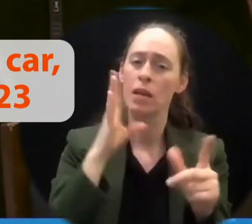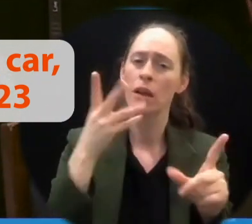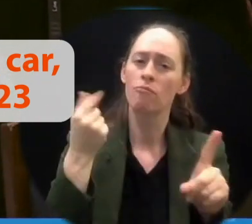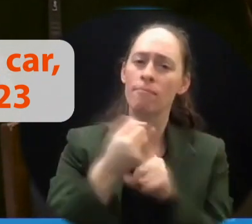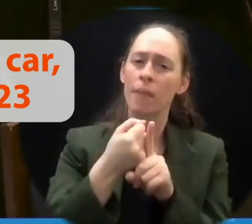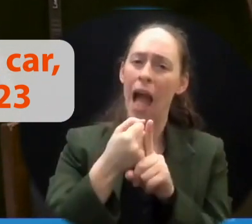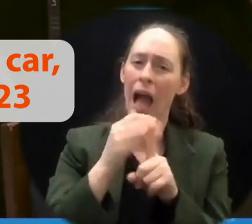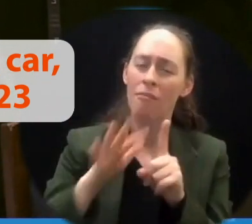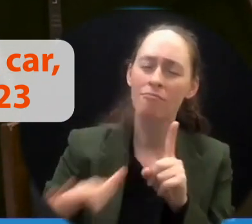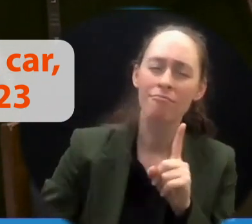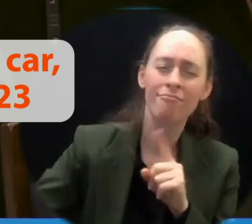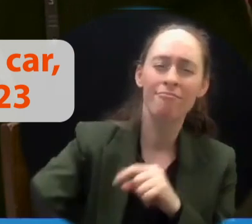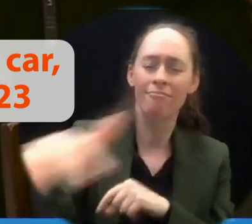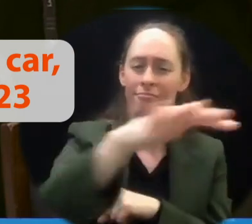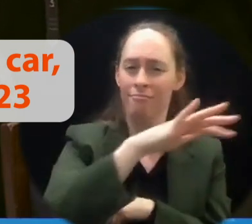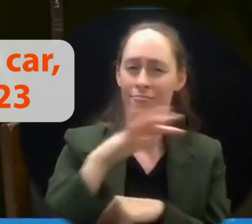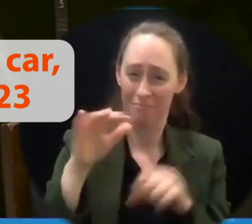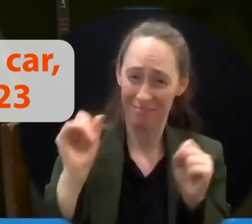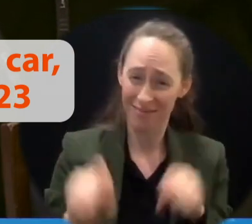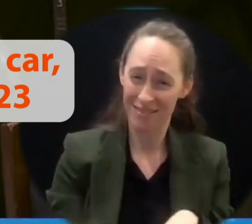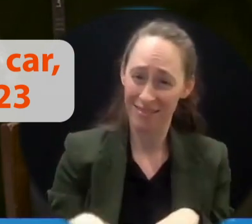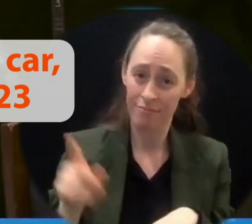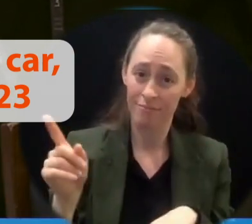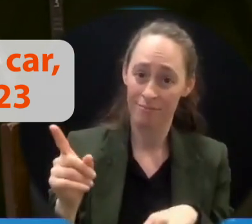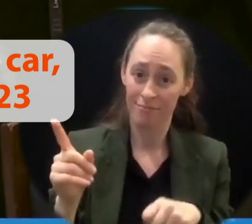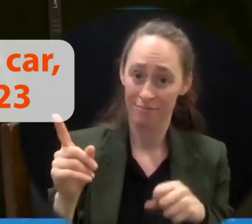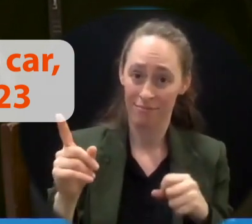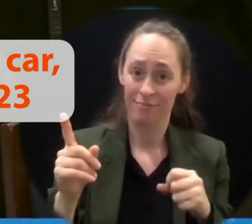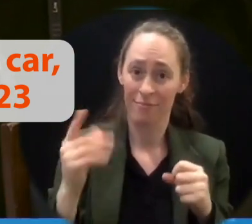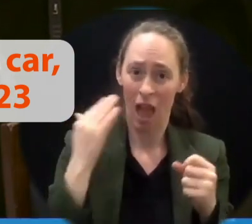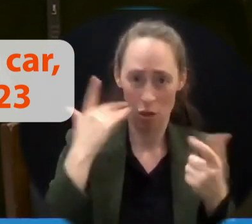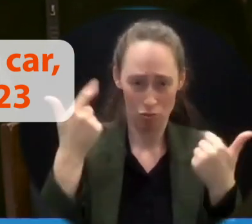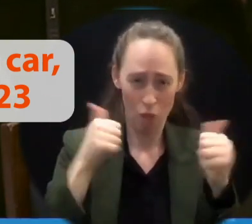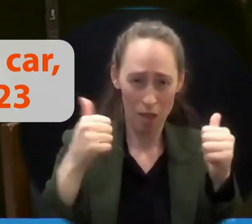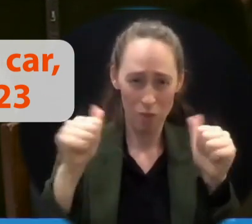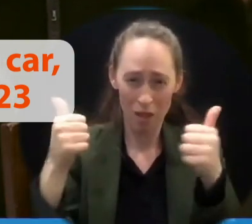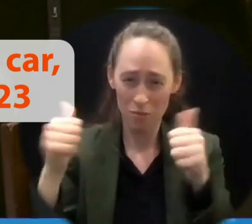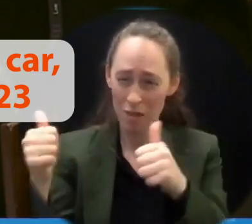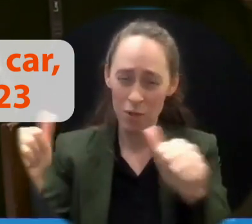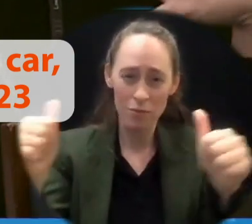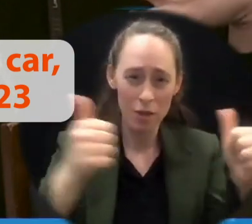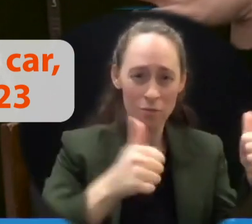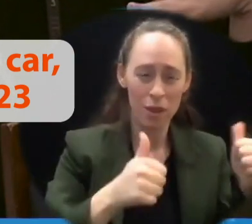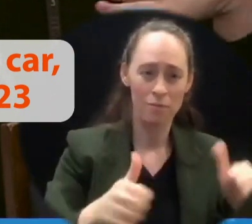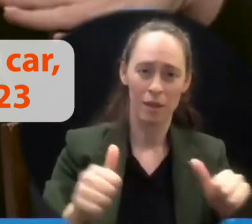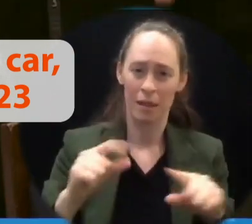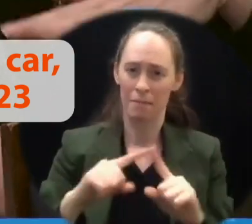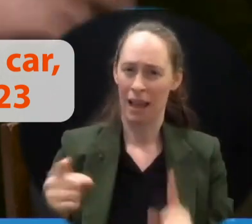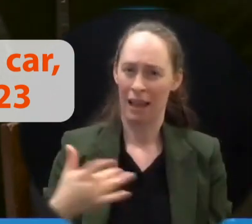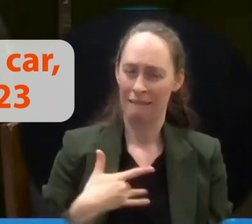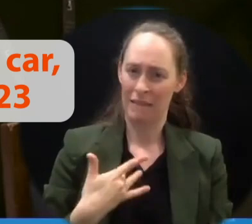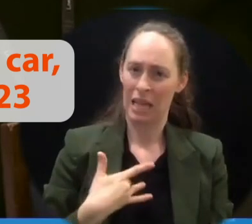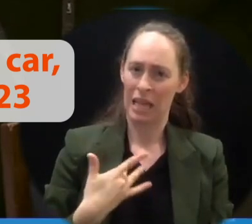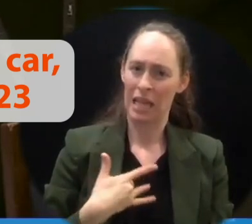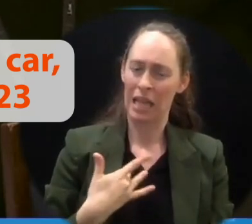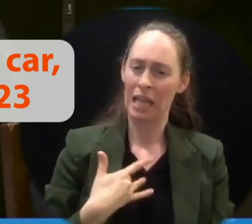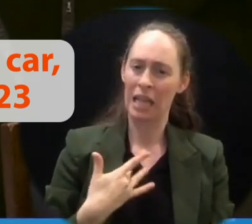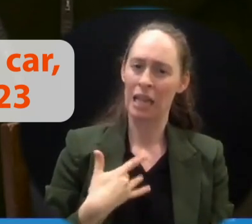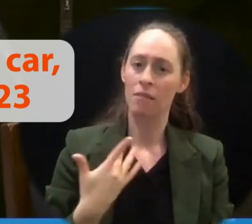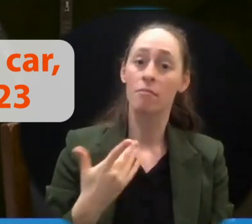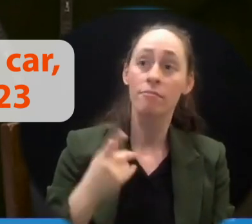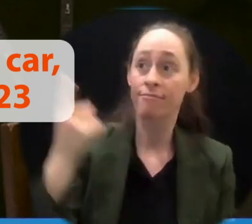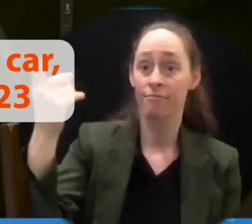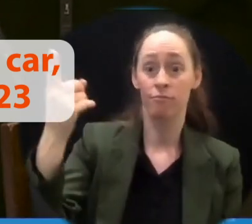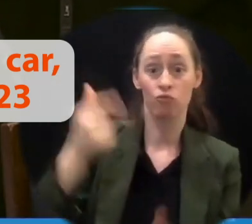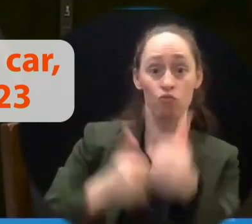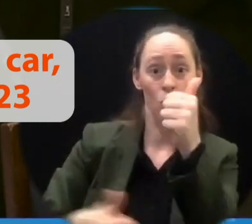There's been a lot of different executive actions that the president has taken that have been questioned by the Supreme Court. Outside of the context of student debt, which